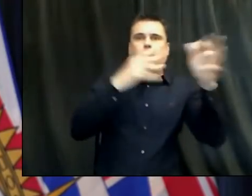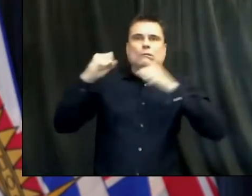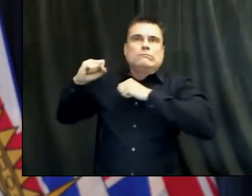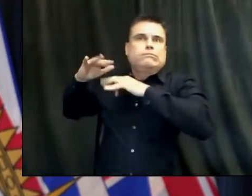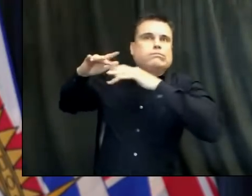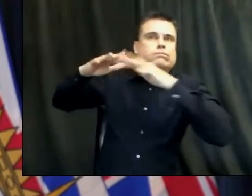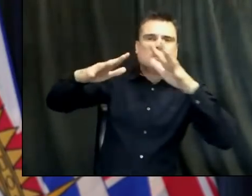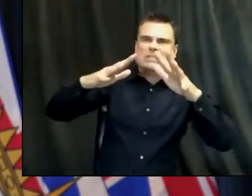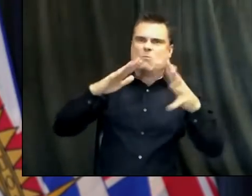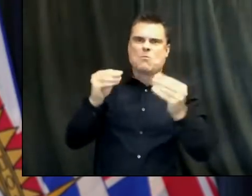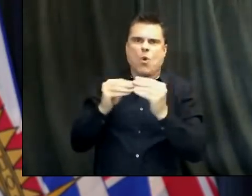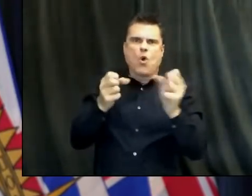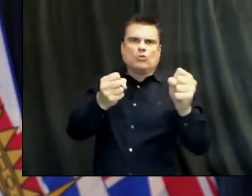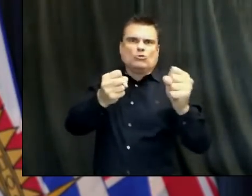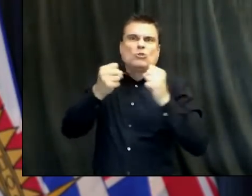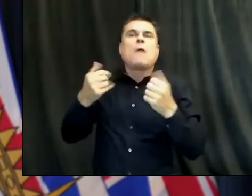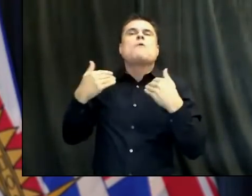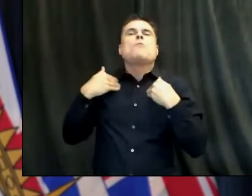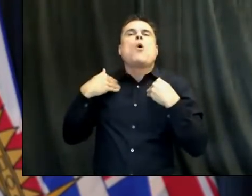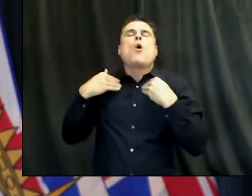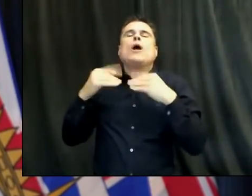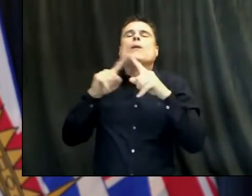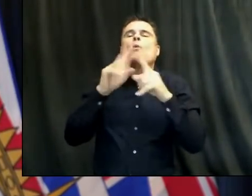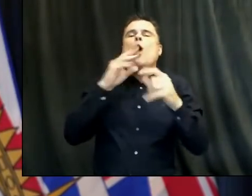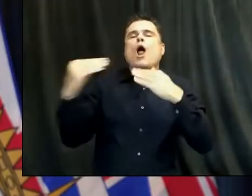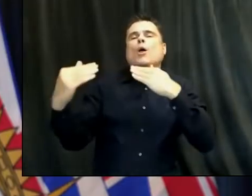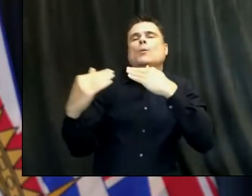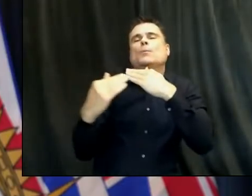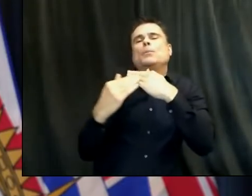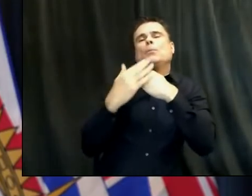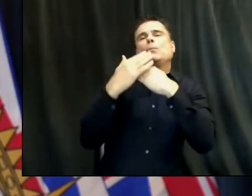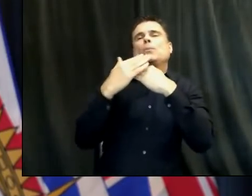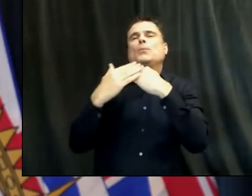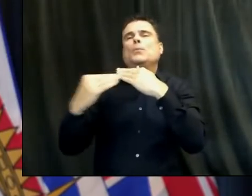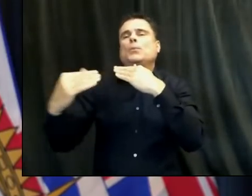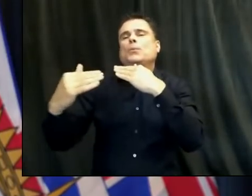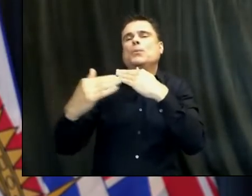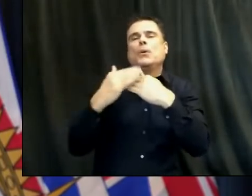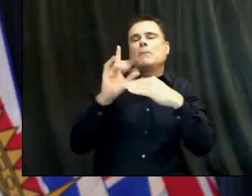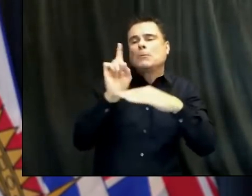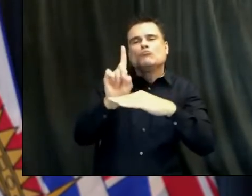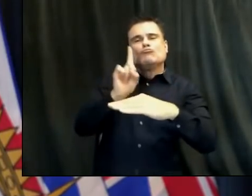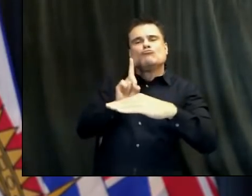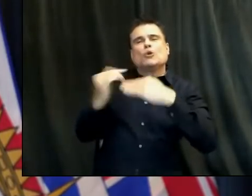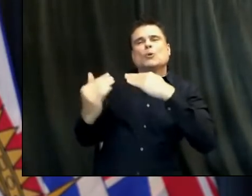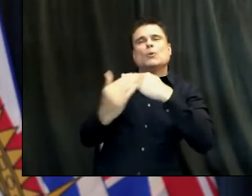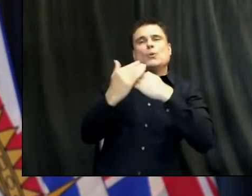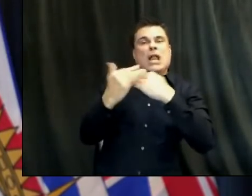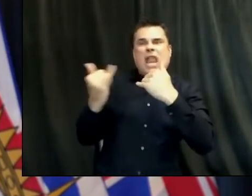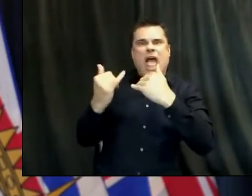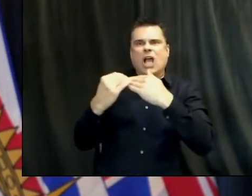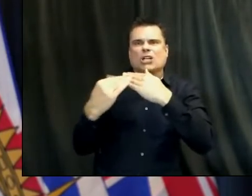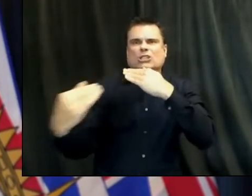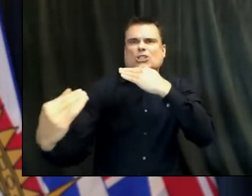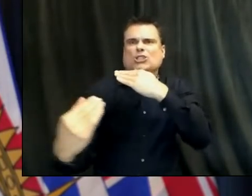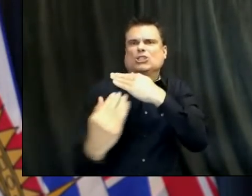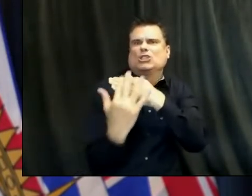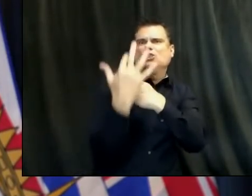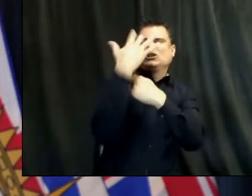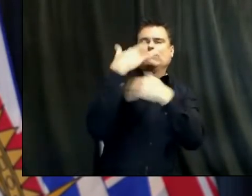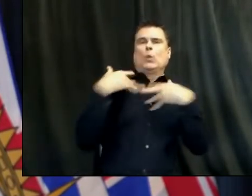have been safe to be close to the water, close to that edge, our safe zone has moved back. That sandbar where we